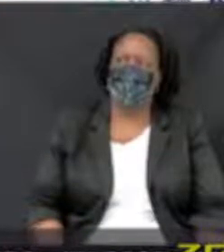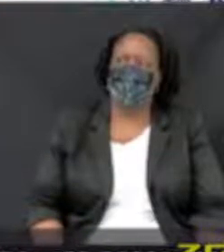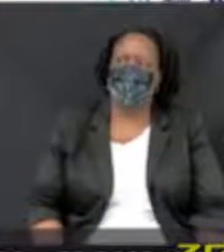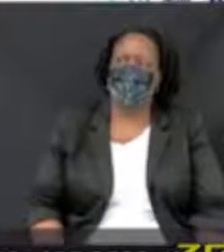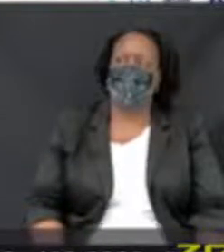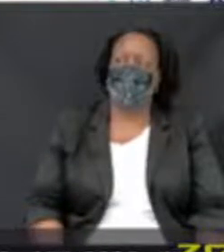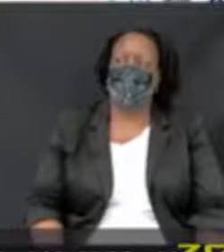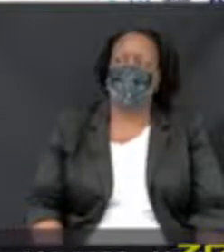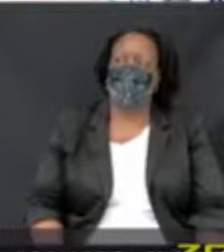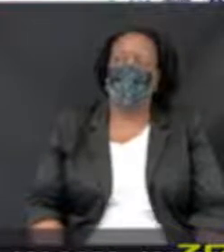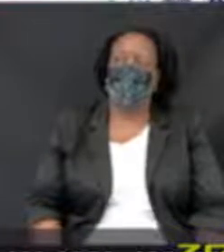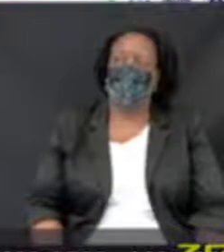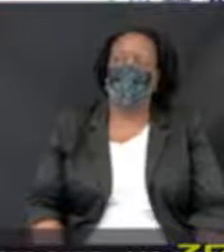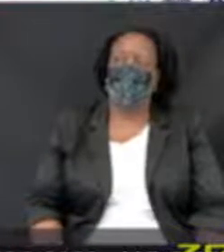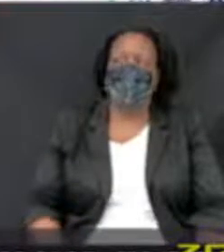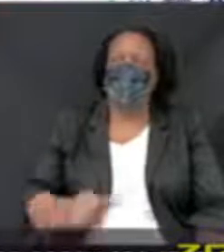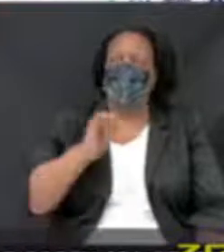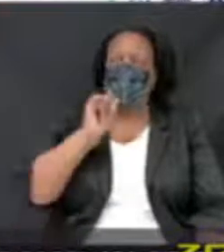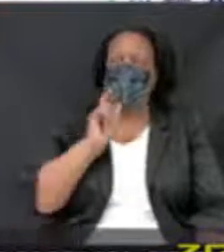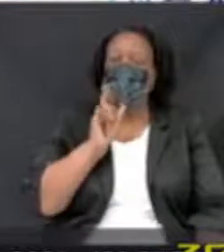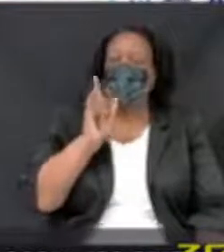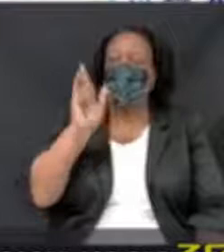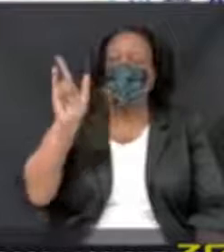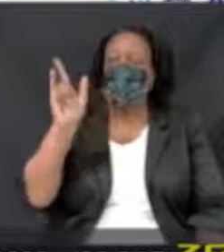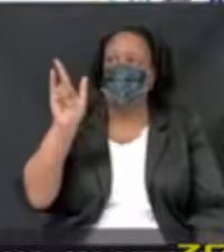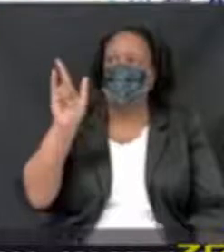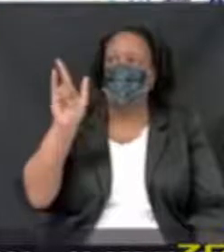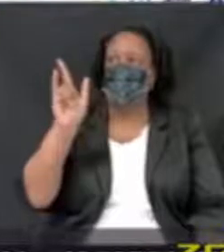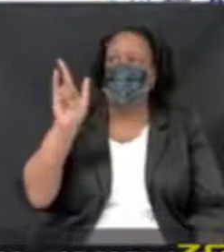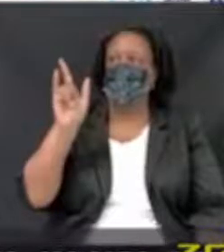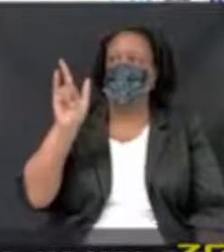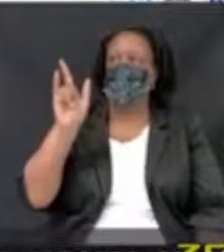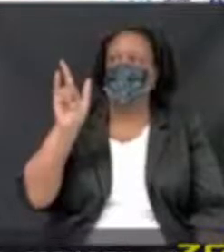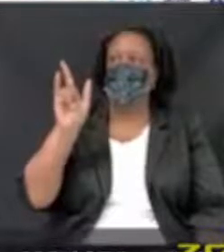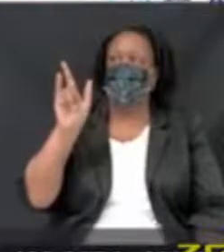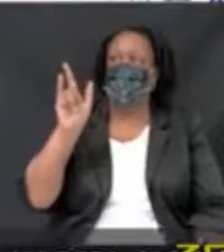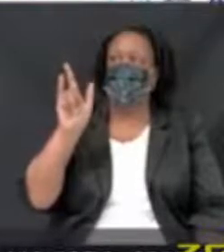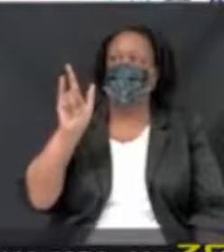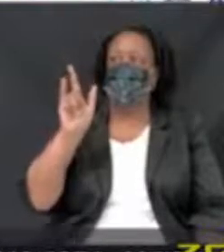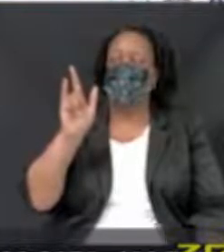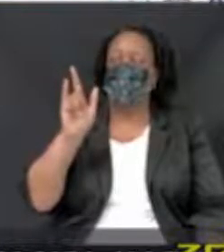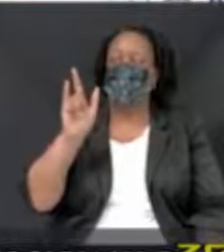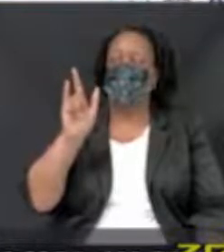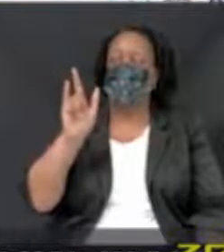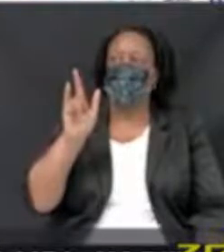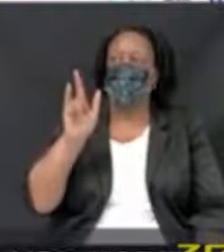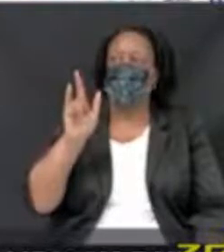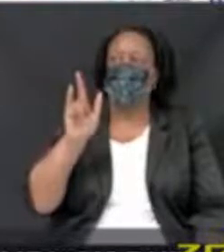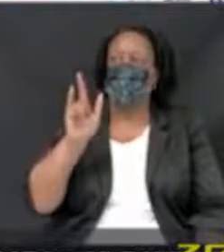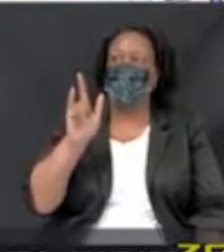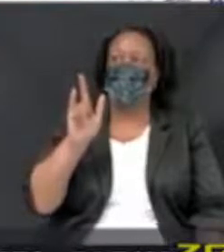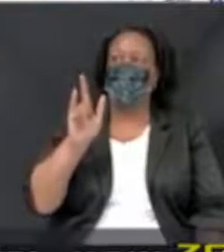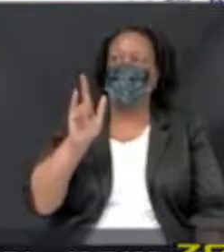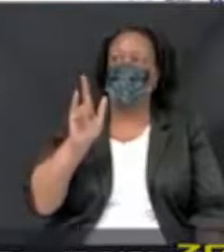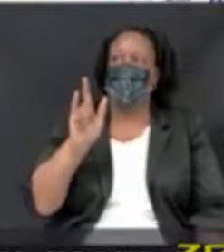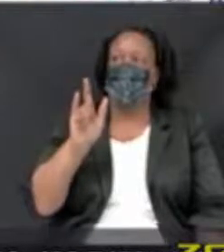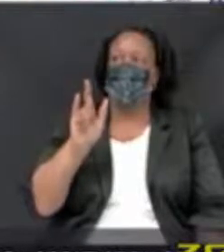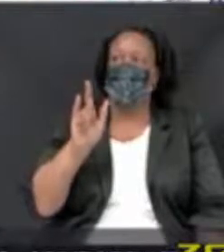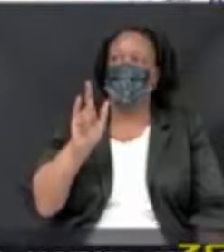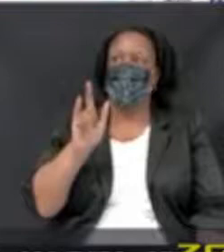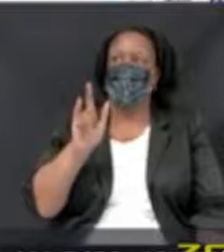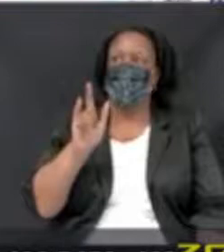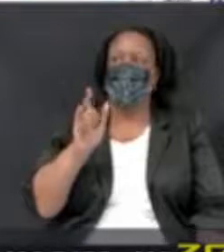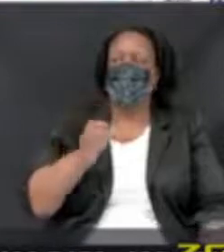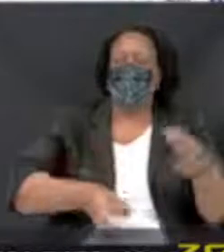will the parent who is fully vaccinated be required to go into quarantine at the facility with